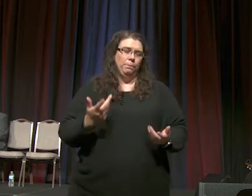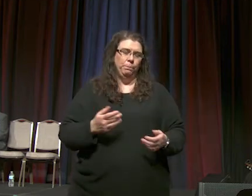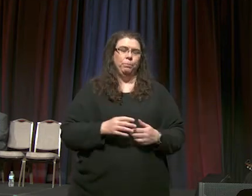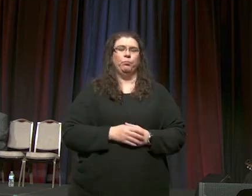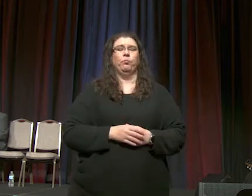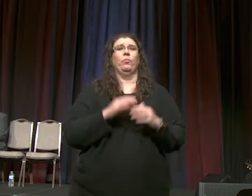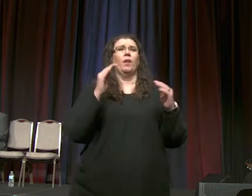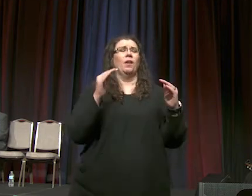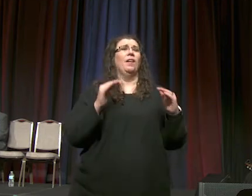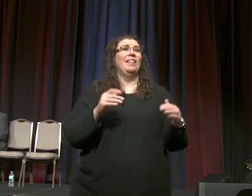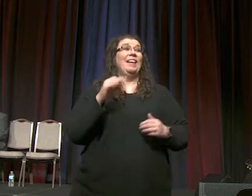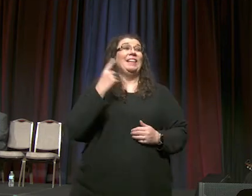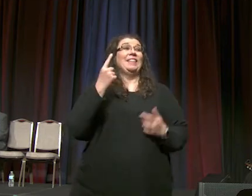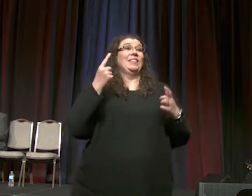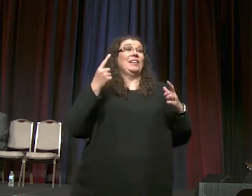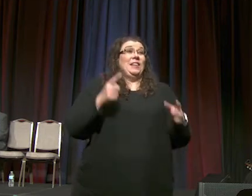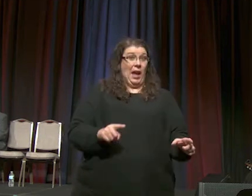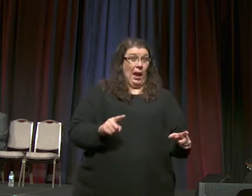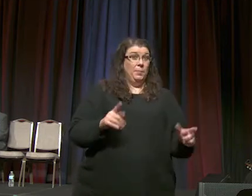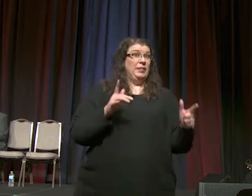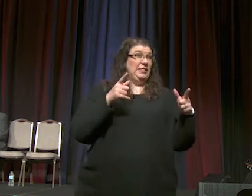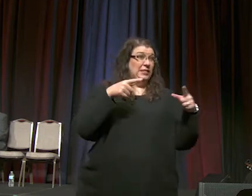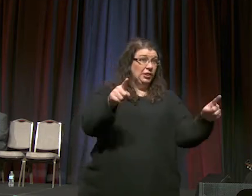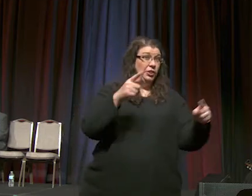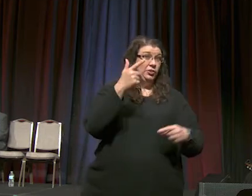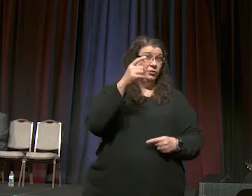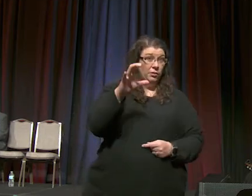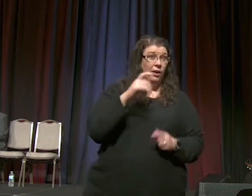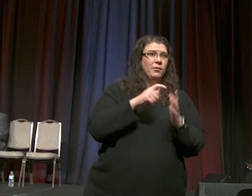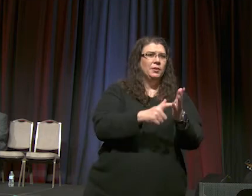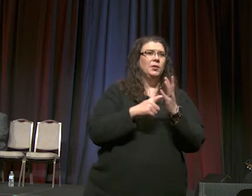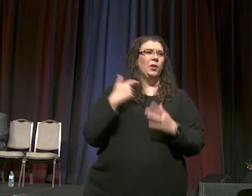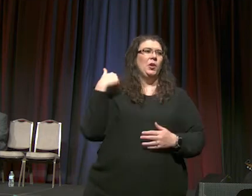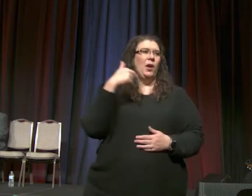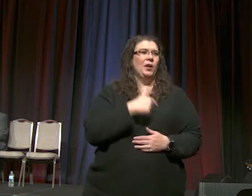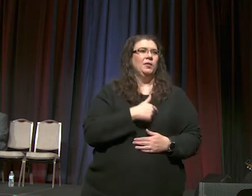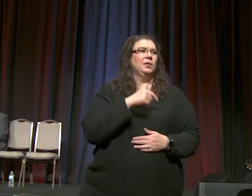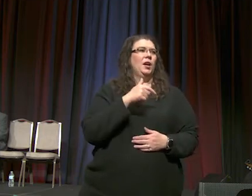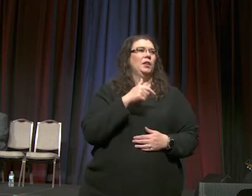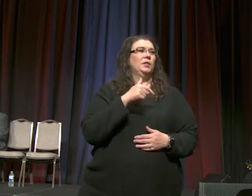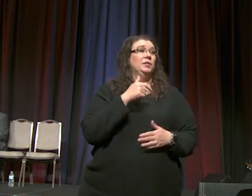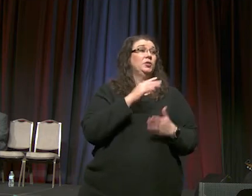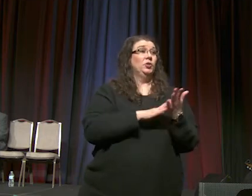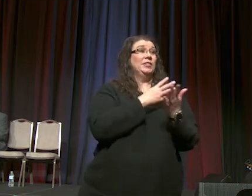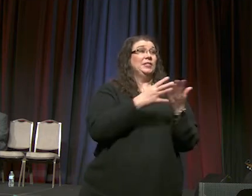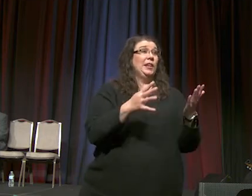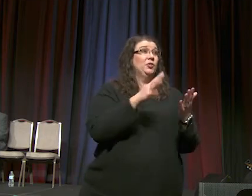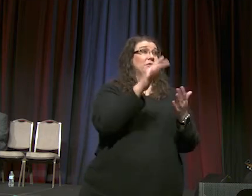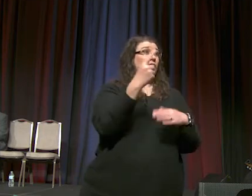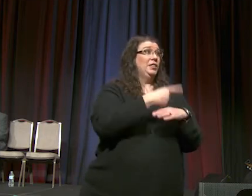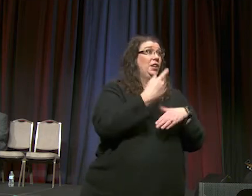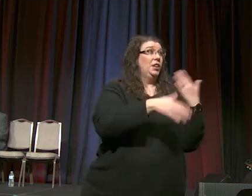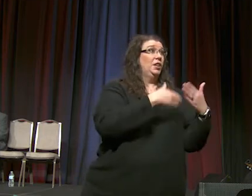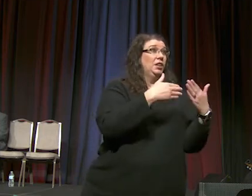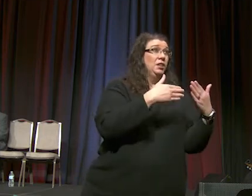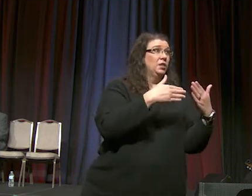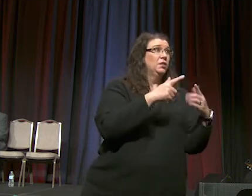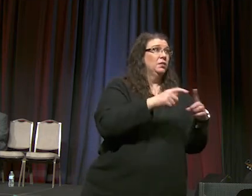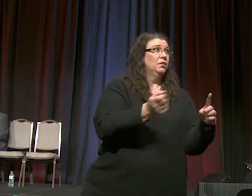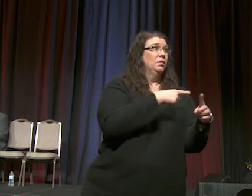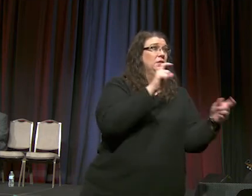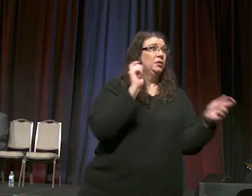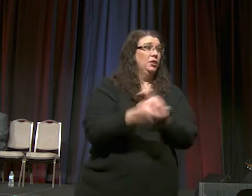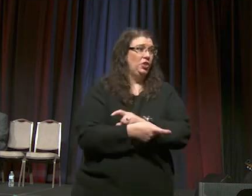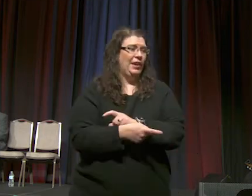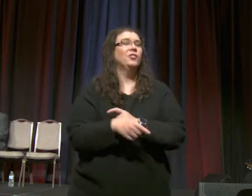And then if something happens during general conference that requires us to change the schedule for the day, the Committee on Agenda